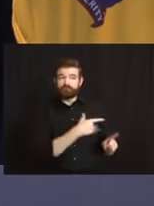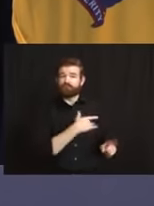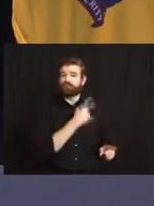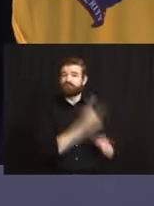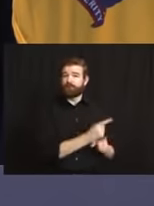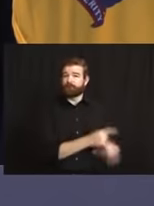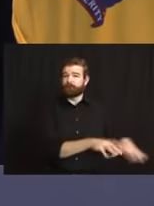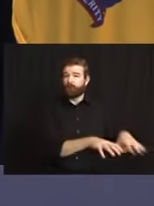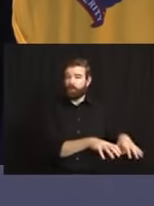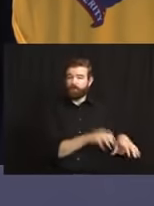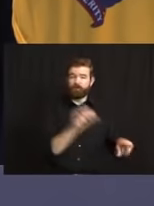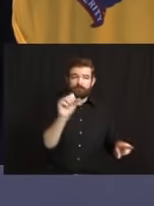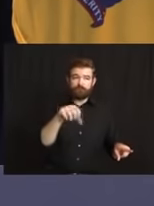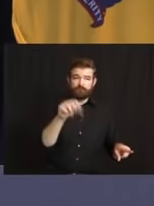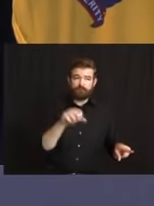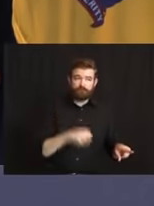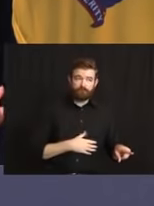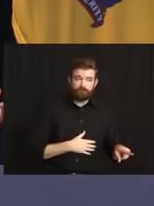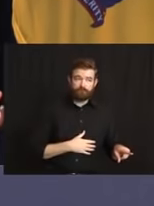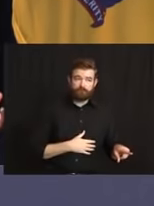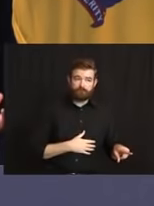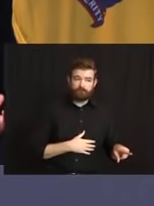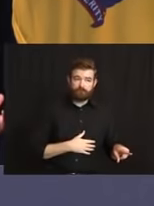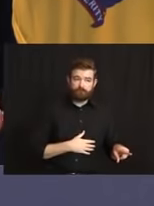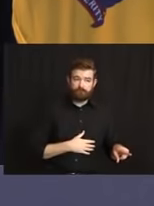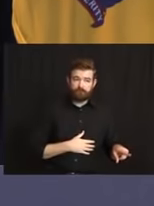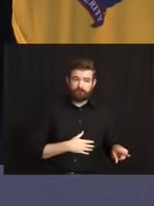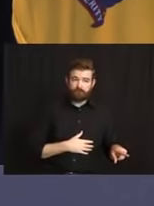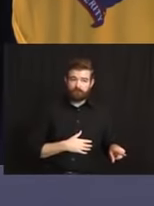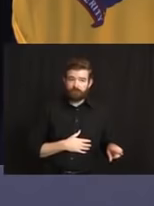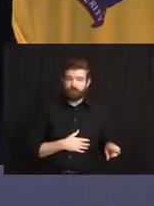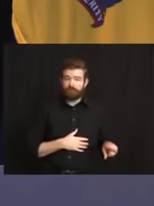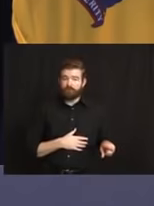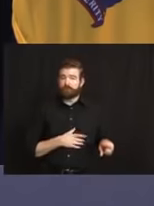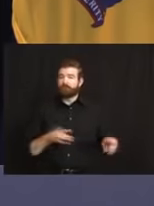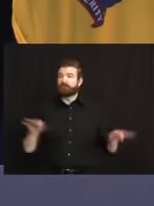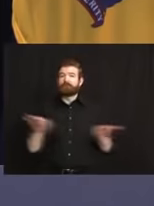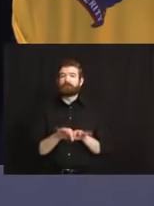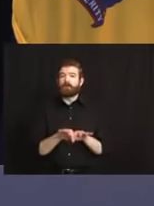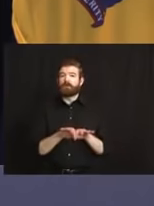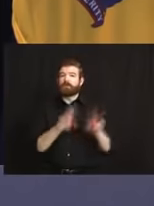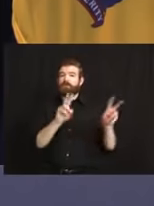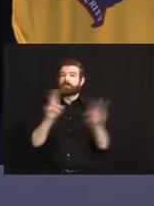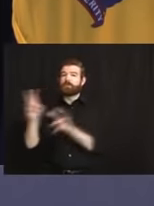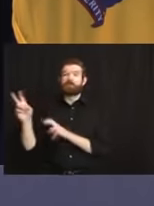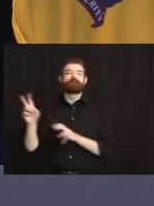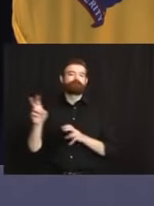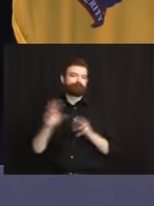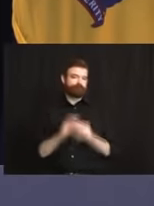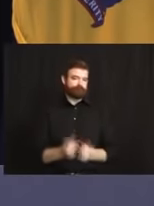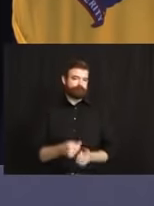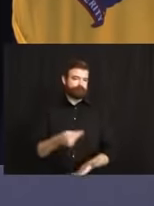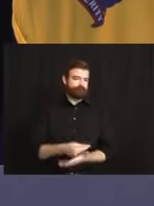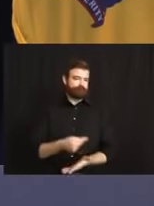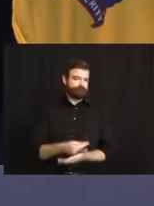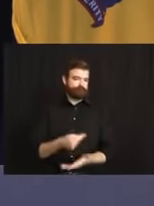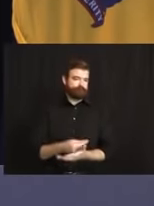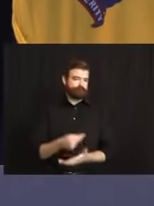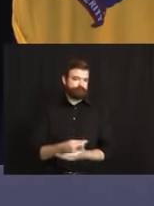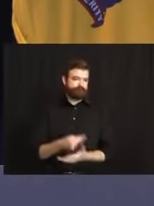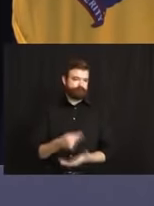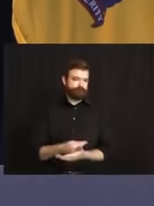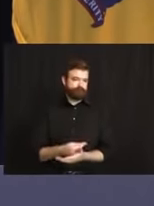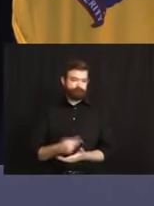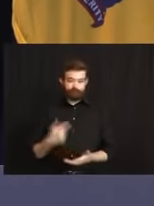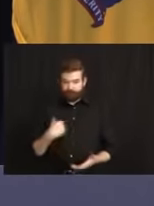I see it as a priority matter. Budgets speak to this, so it's appropriate that you ask it on a day when we passed a budget, which, by the way, is full of